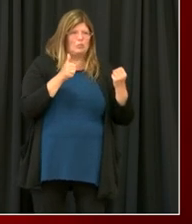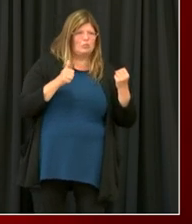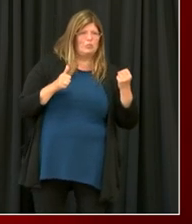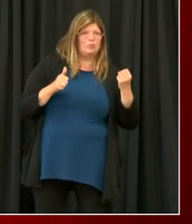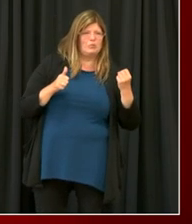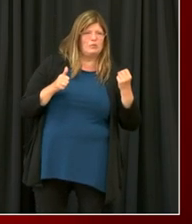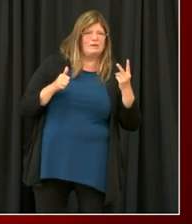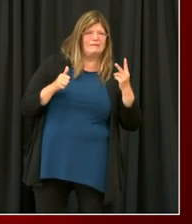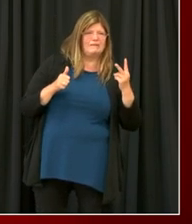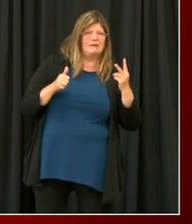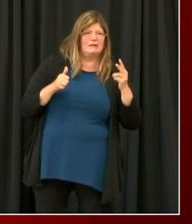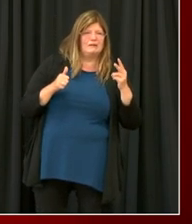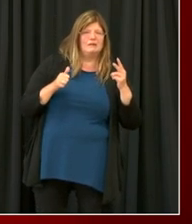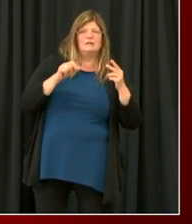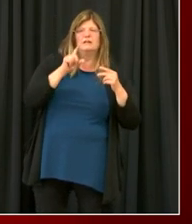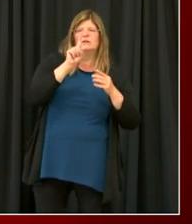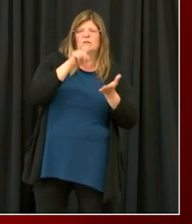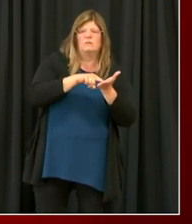1,227 tests conducted.